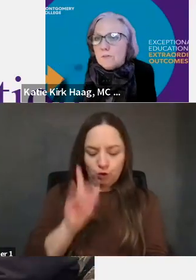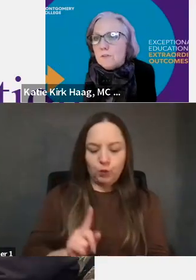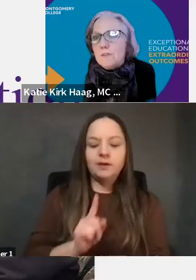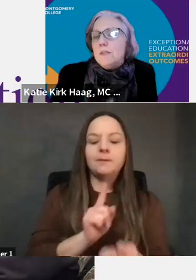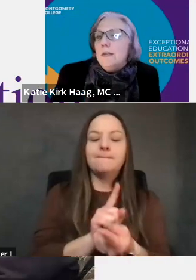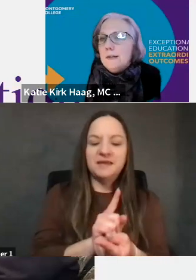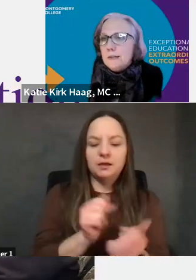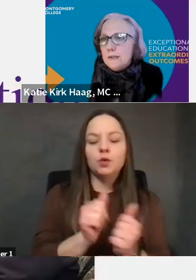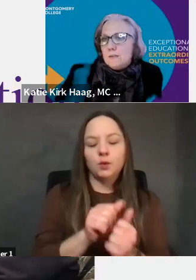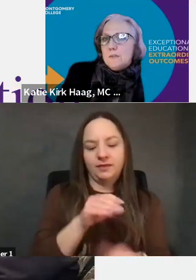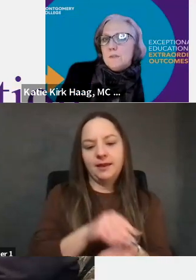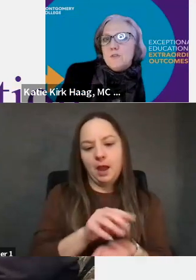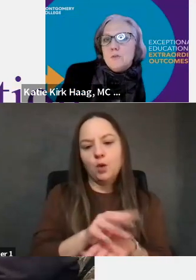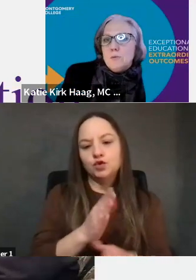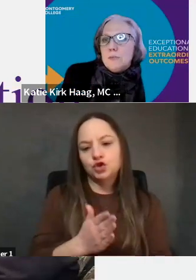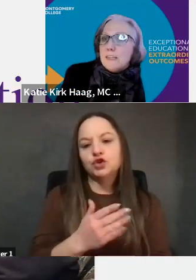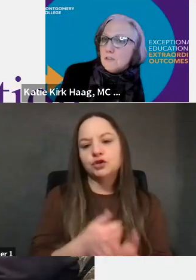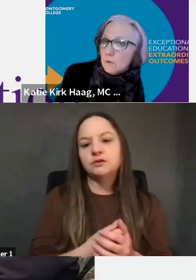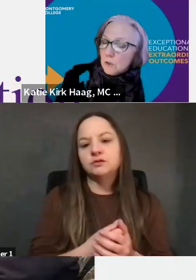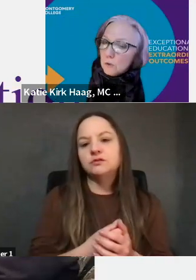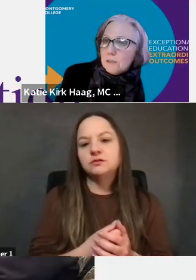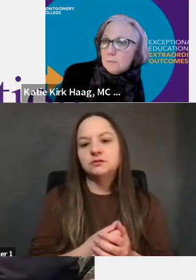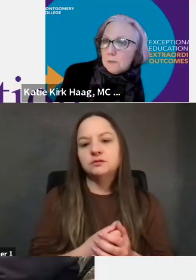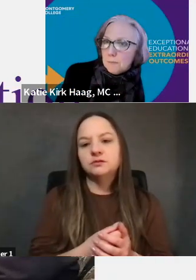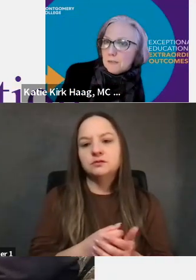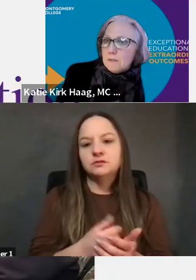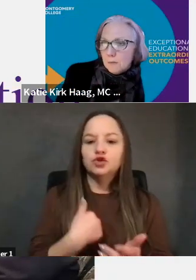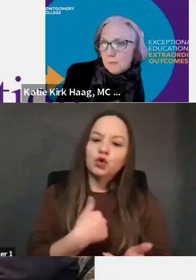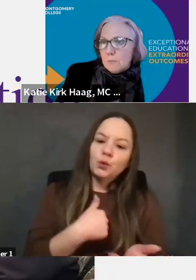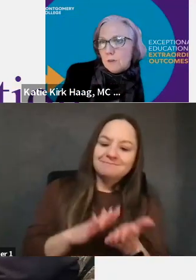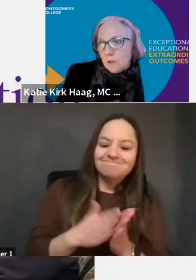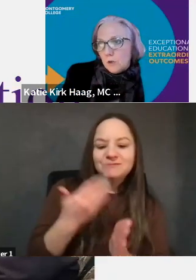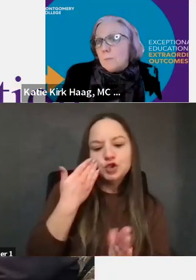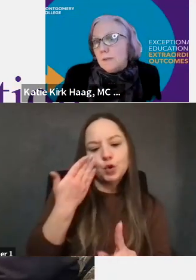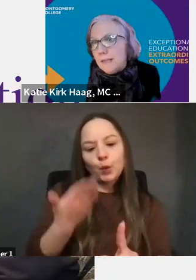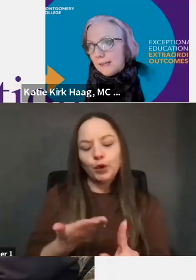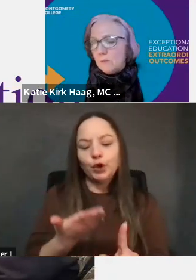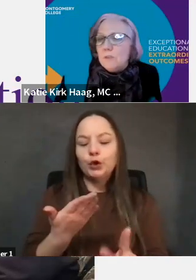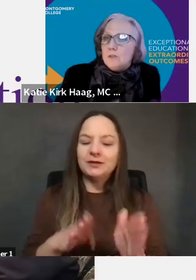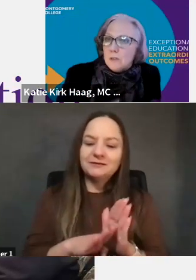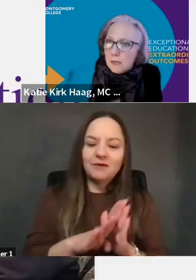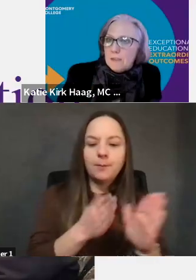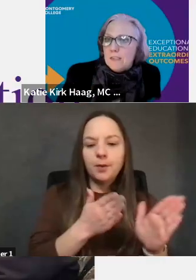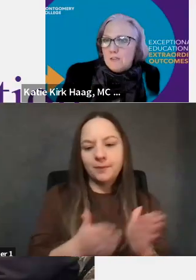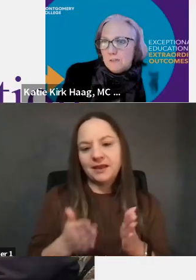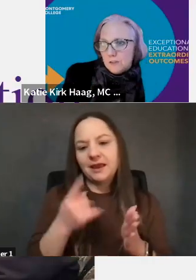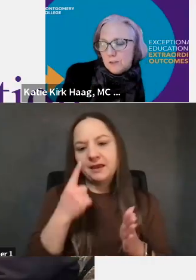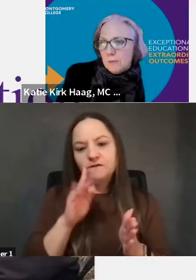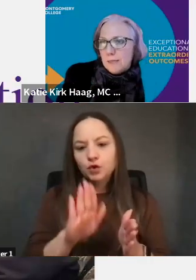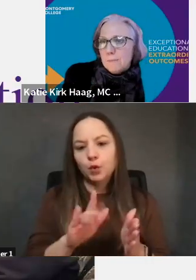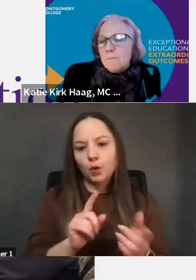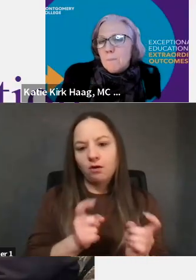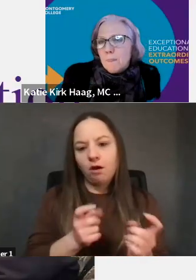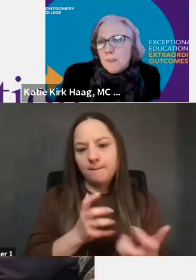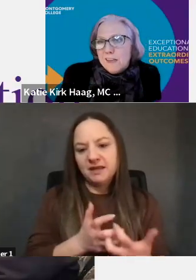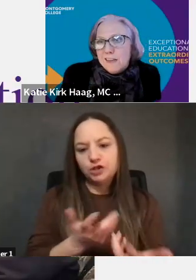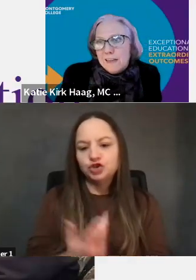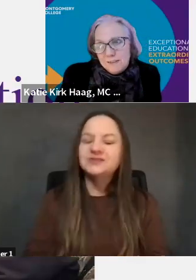the counselors to get to know you a little bit better and come up with your plan and what your accommodations are going to